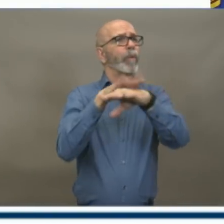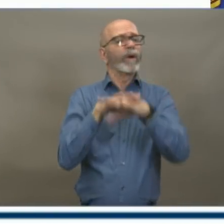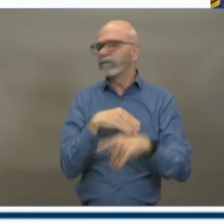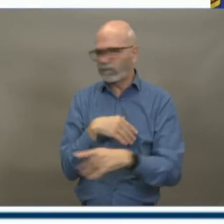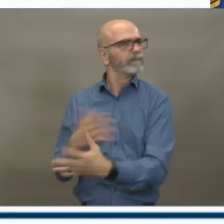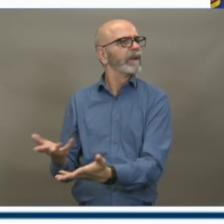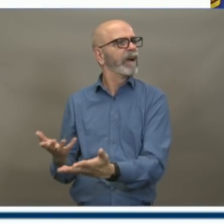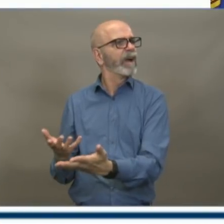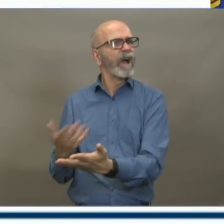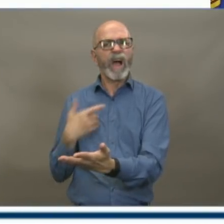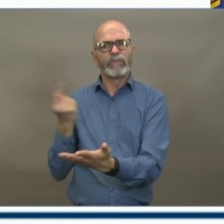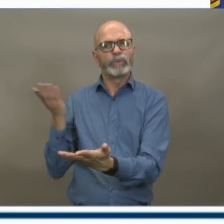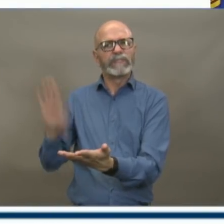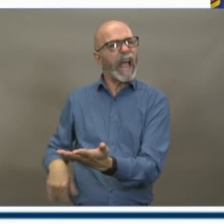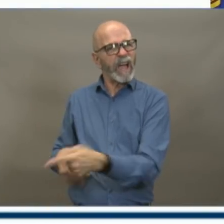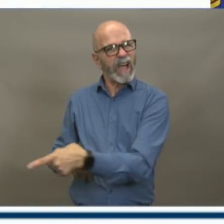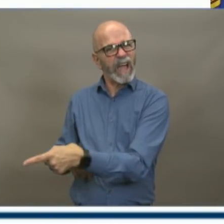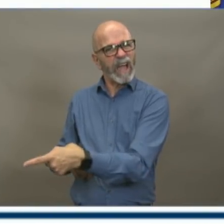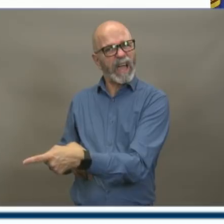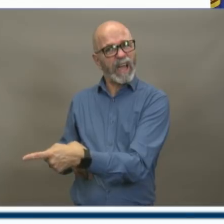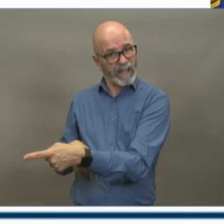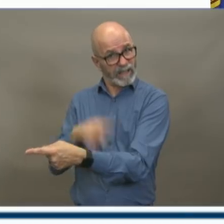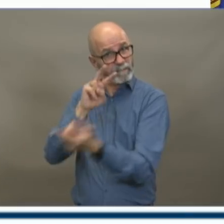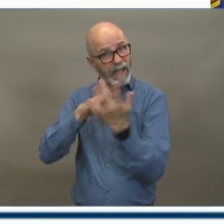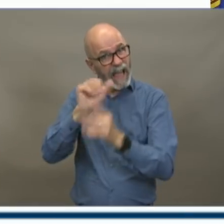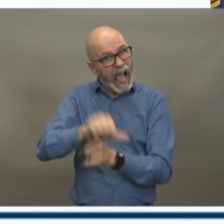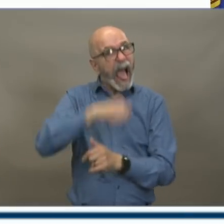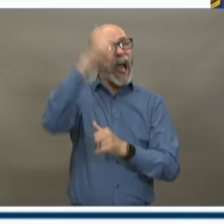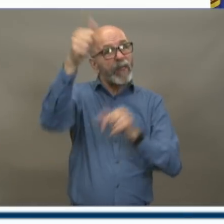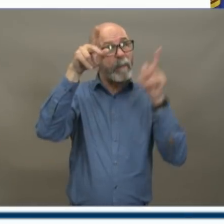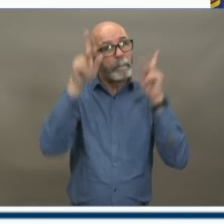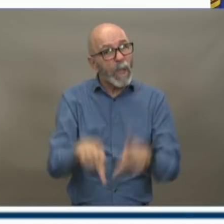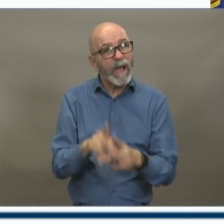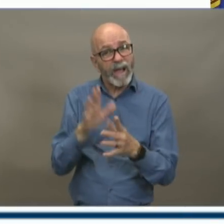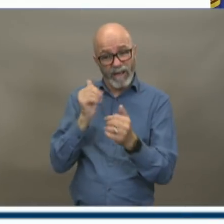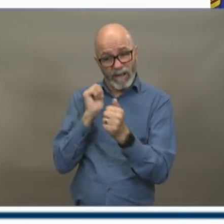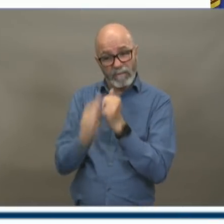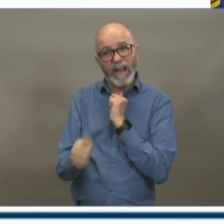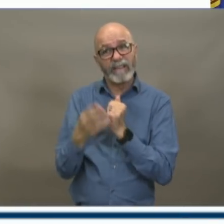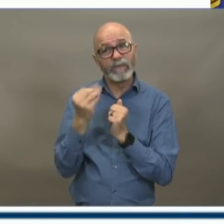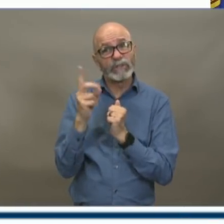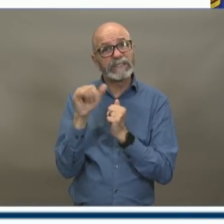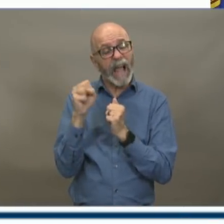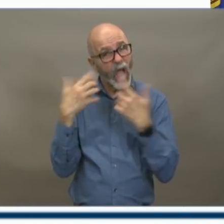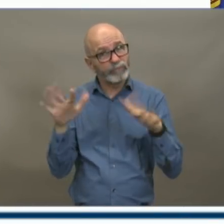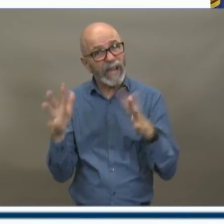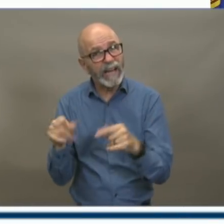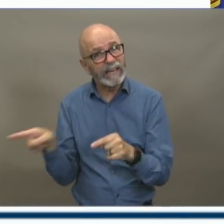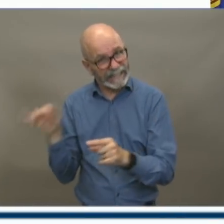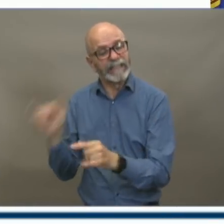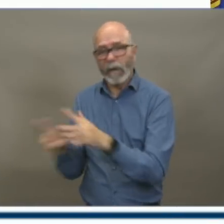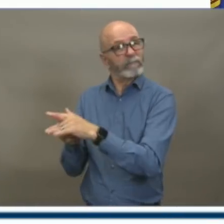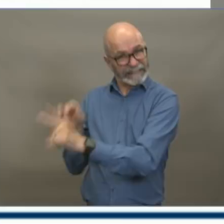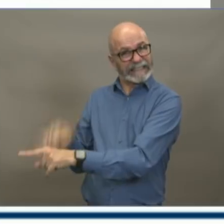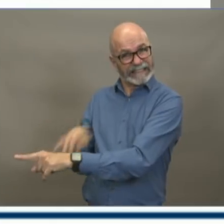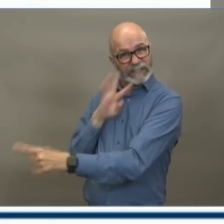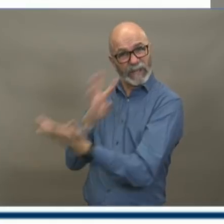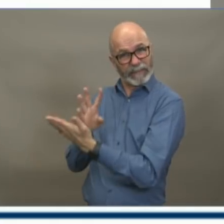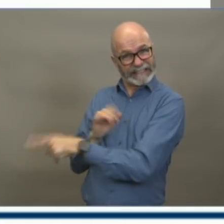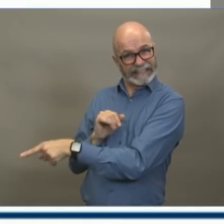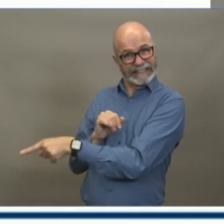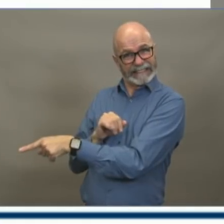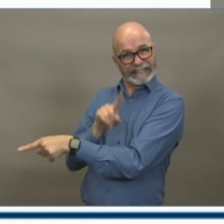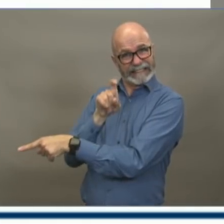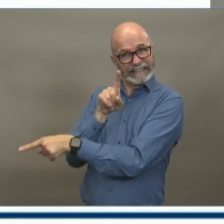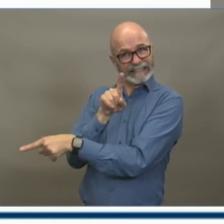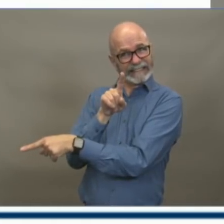with symptoms after their 14 days, like we had with the Acadia student last week. So I don't know the details of that case and the notification